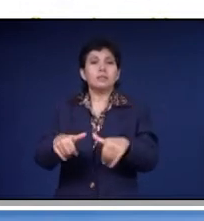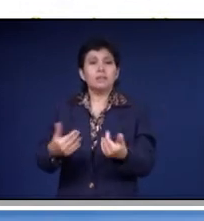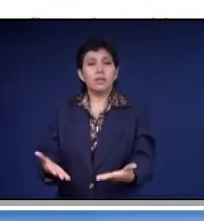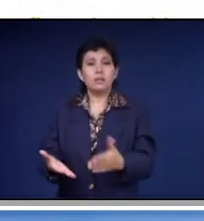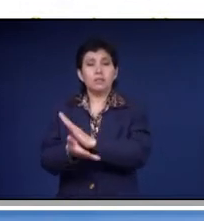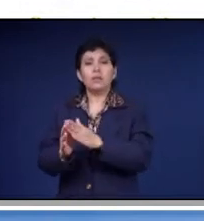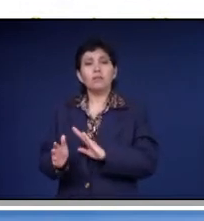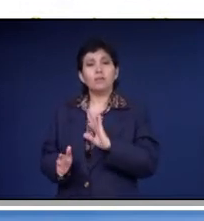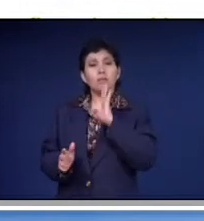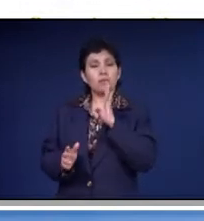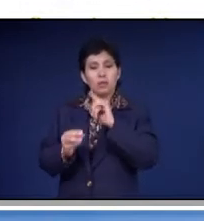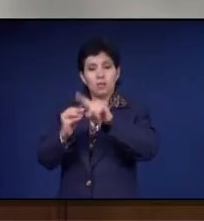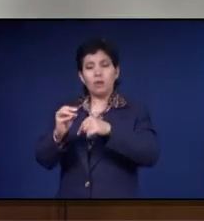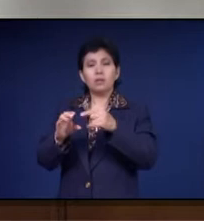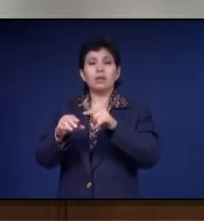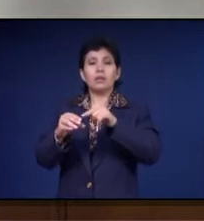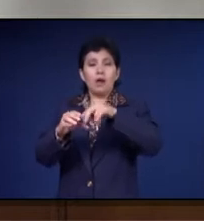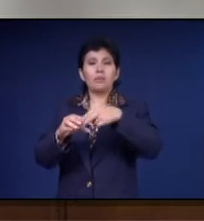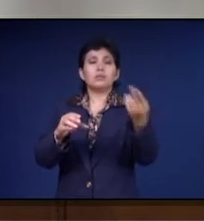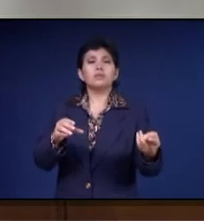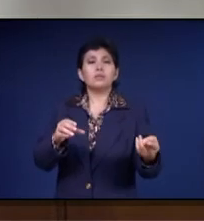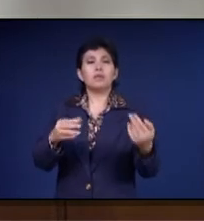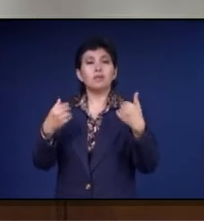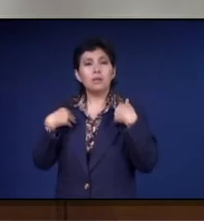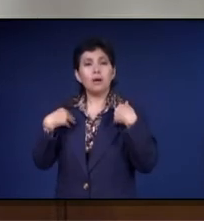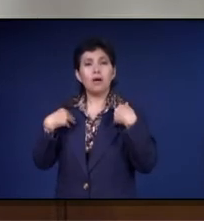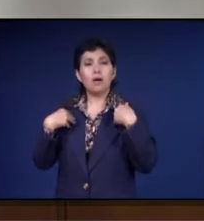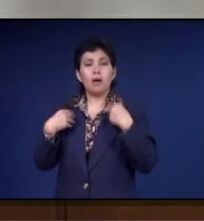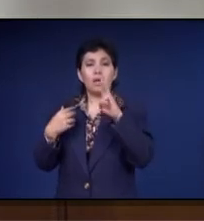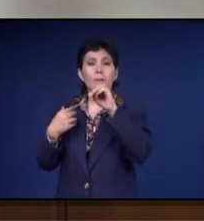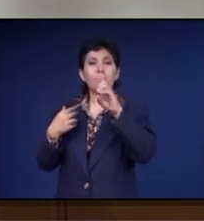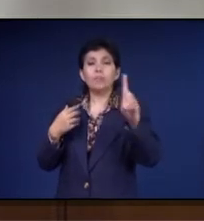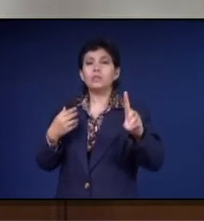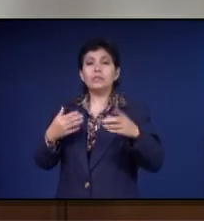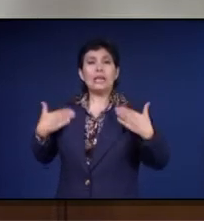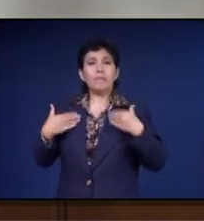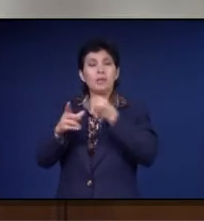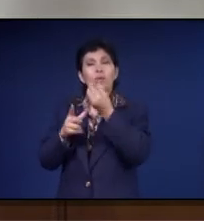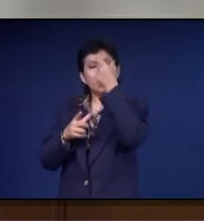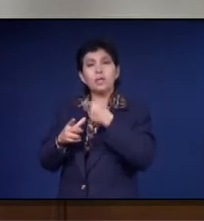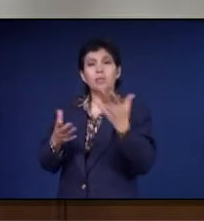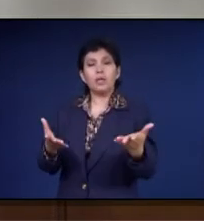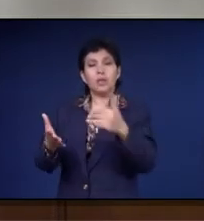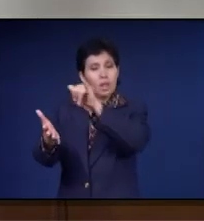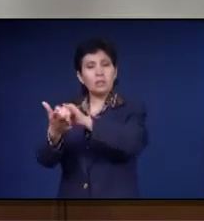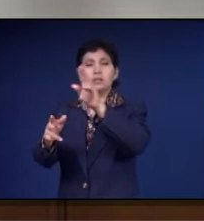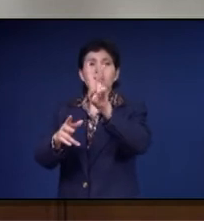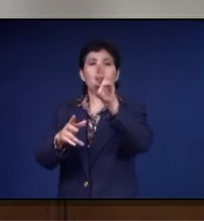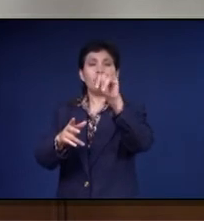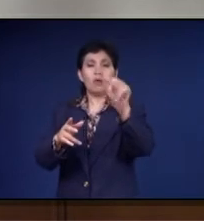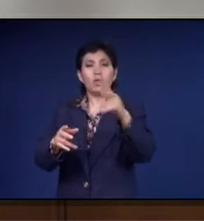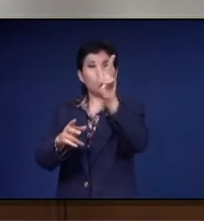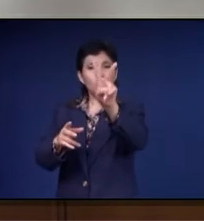variable, you're talking about the outcome. You want to see whether the mood is happy or sad. That is your dependent variable. You can be